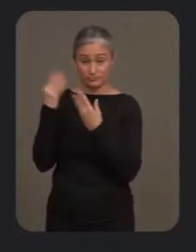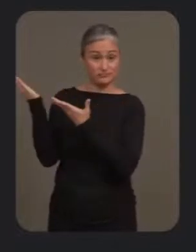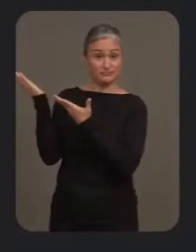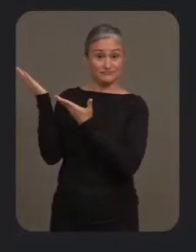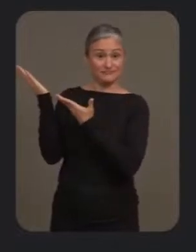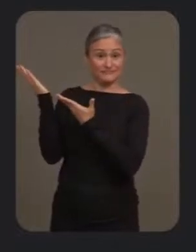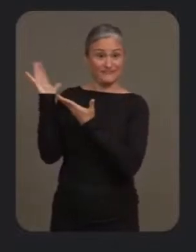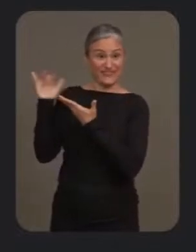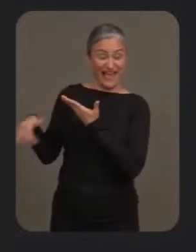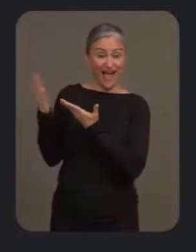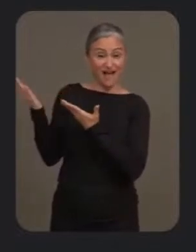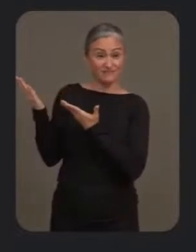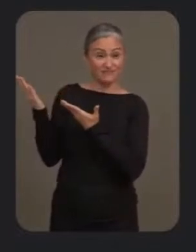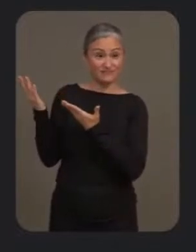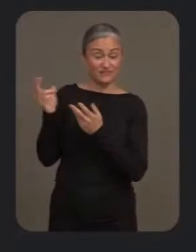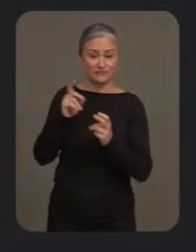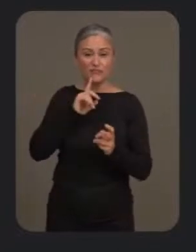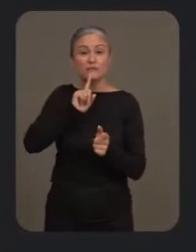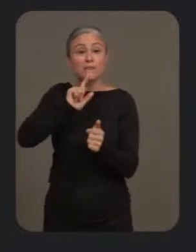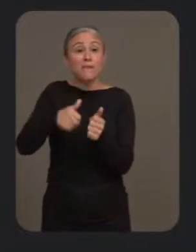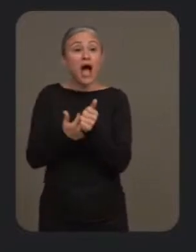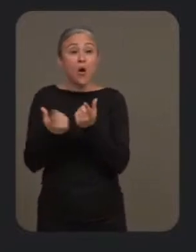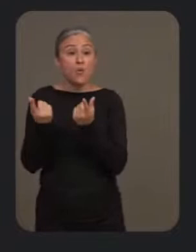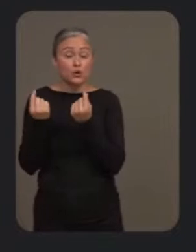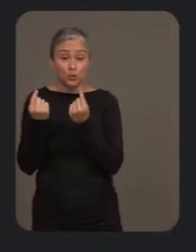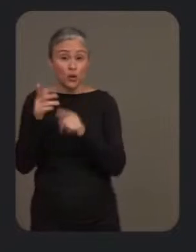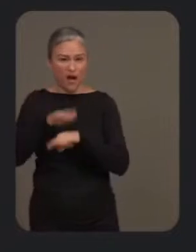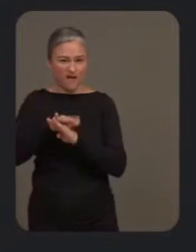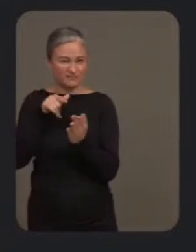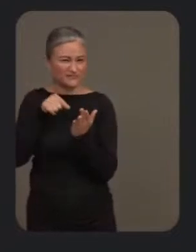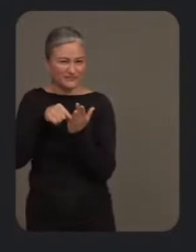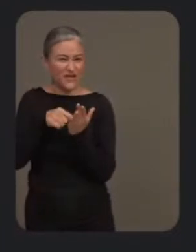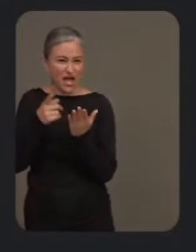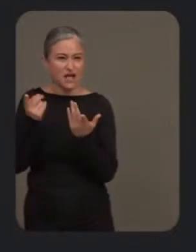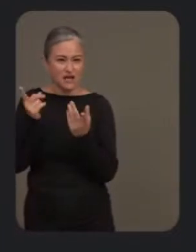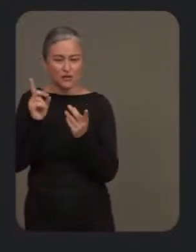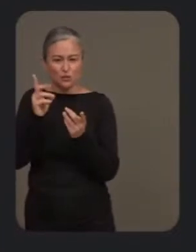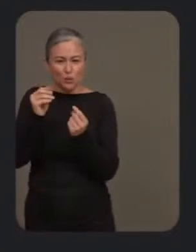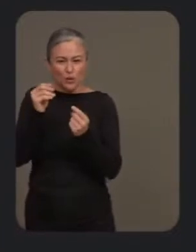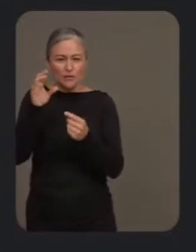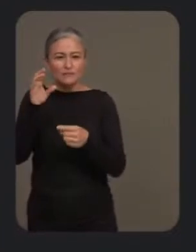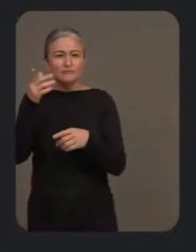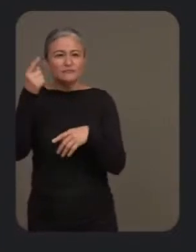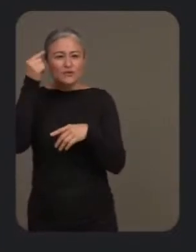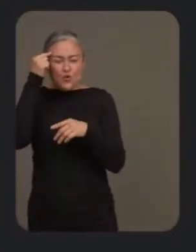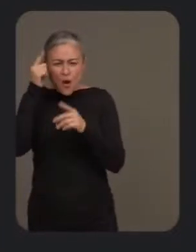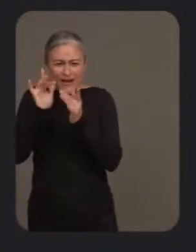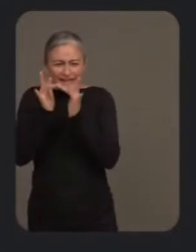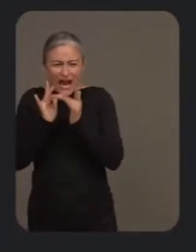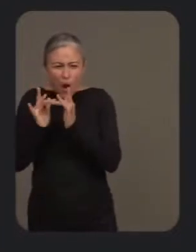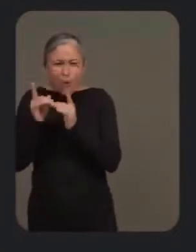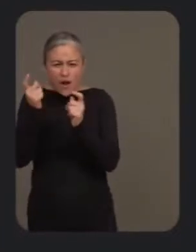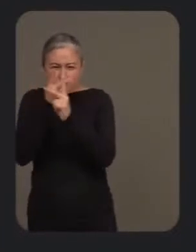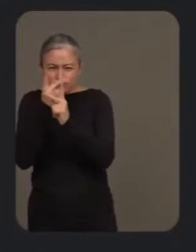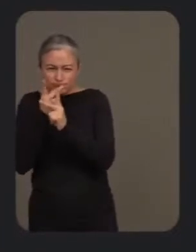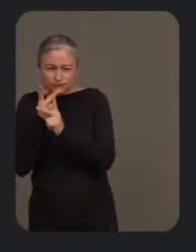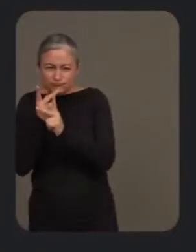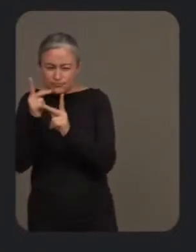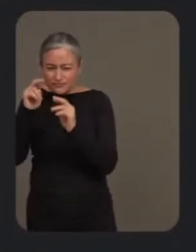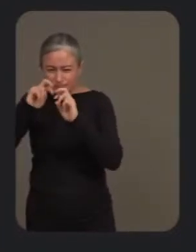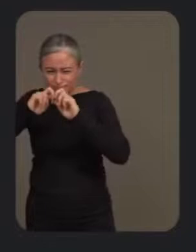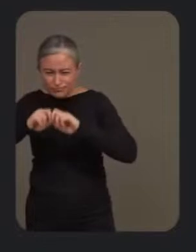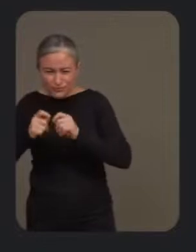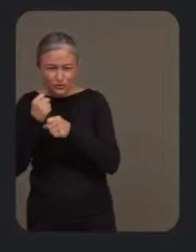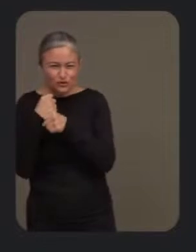Boom. OK. Now, under the hood, we're using an on-device convolutional neural network to estimate depth, and then a generative